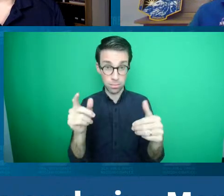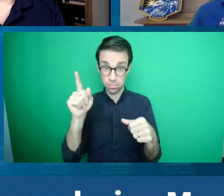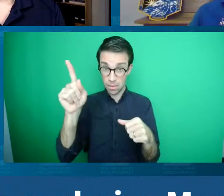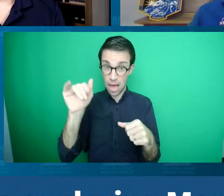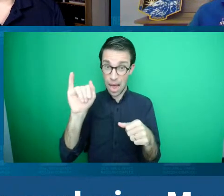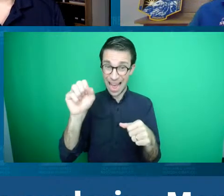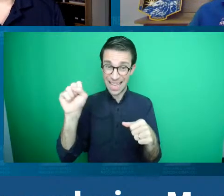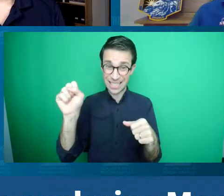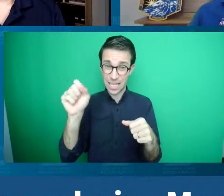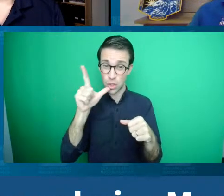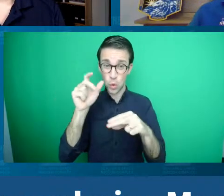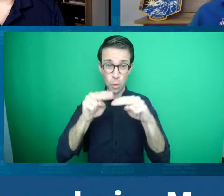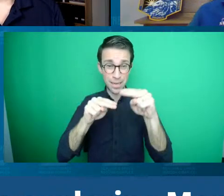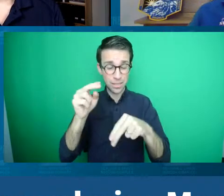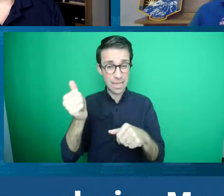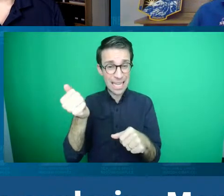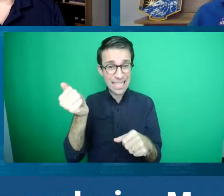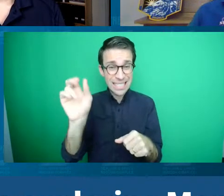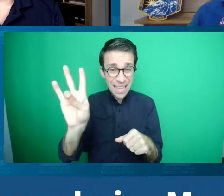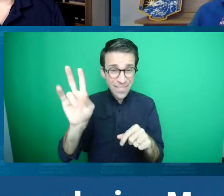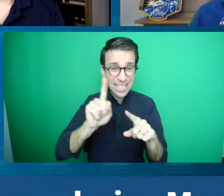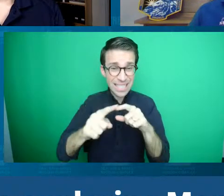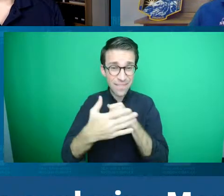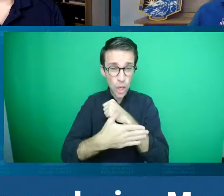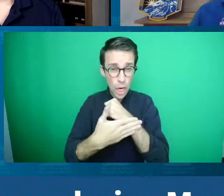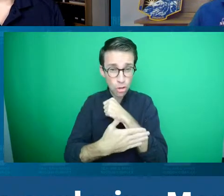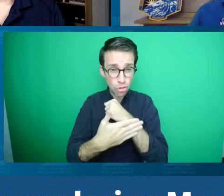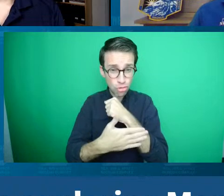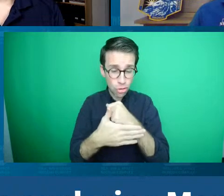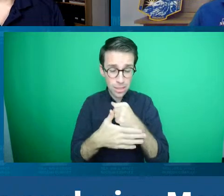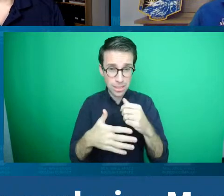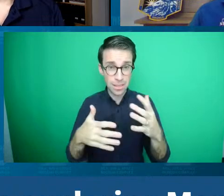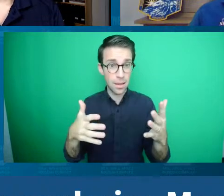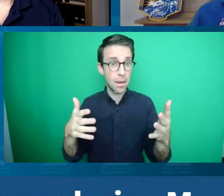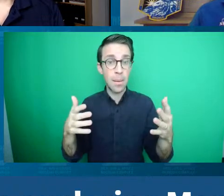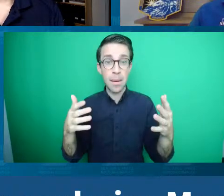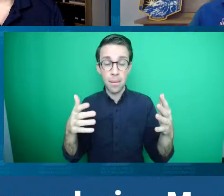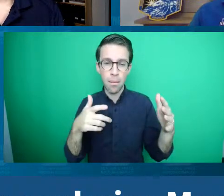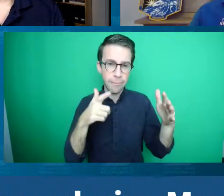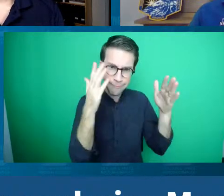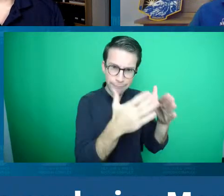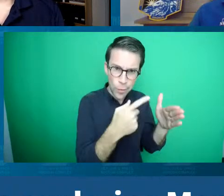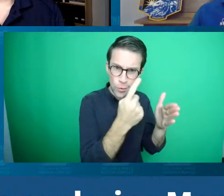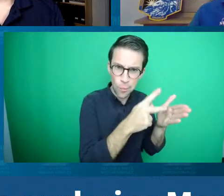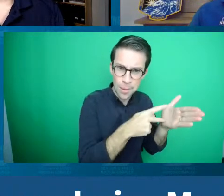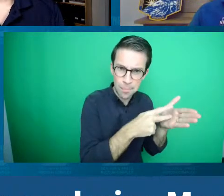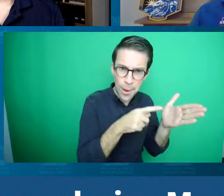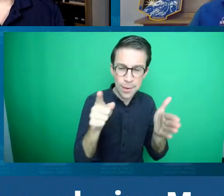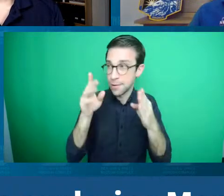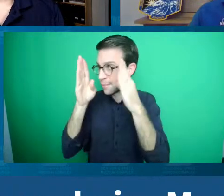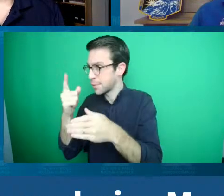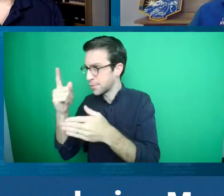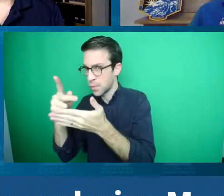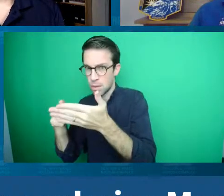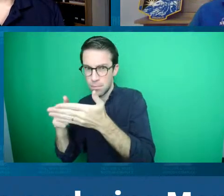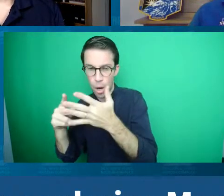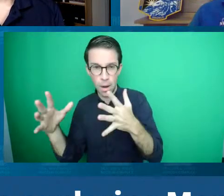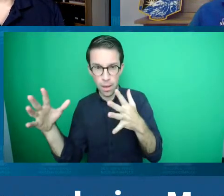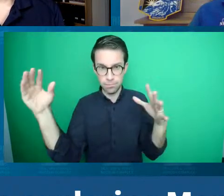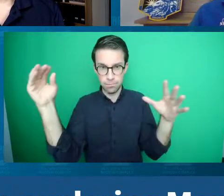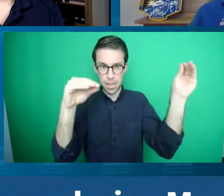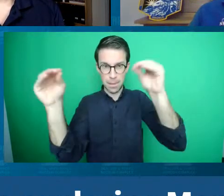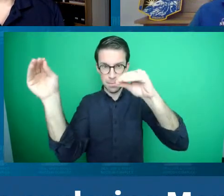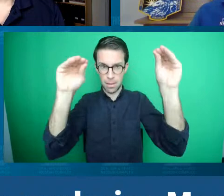those parts never met each other on the ground, but they all fit together and work in space, which is a testament to international